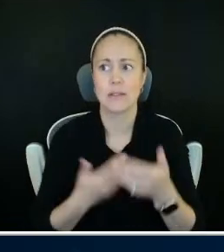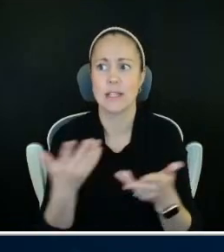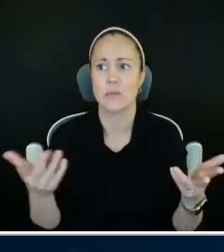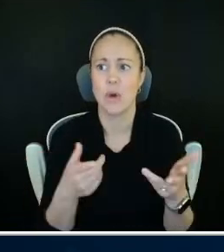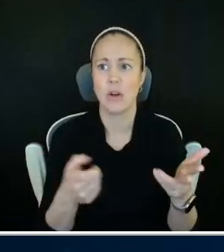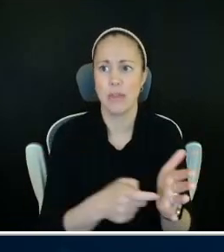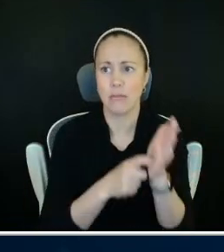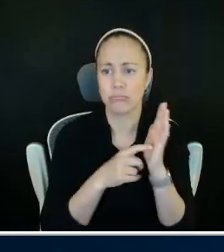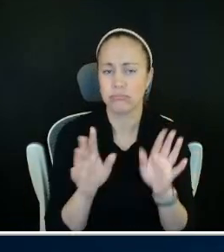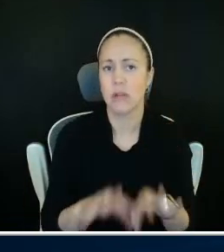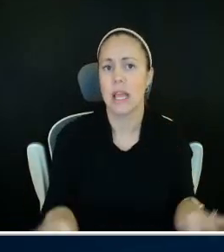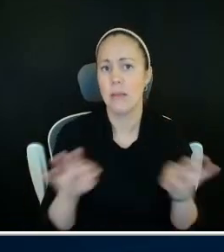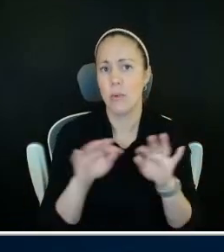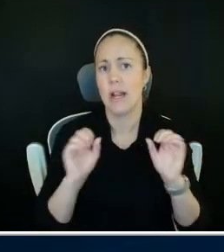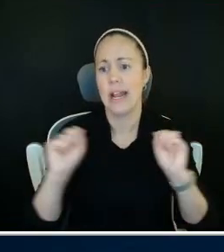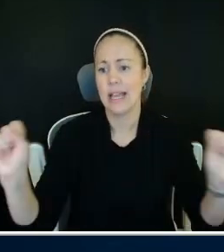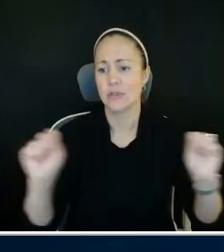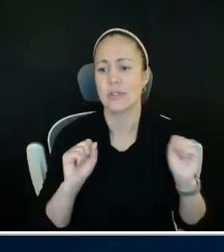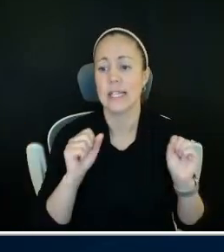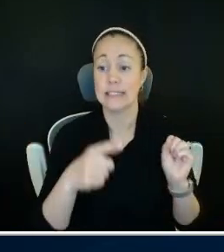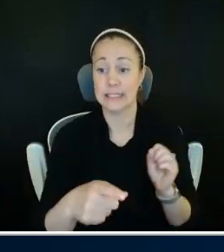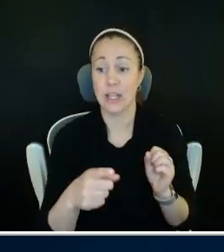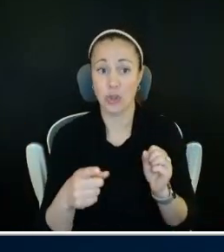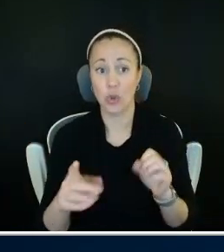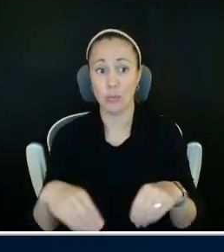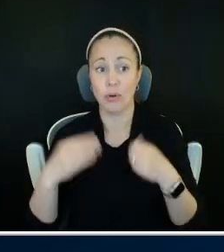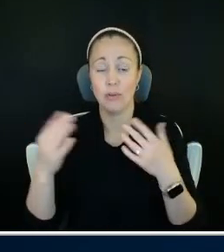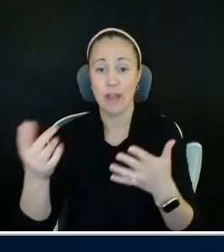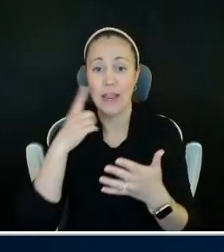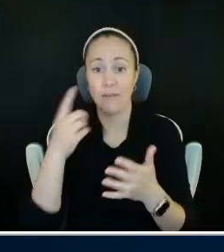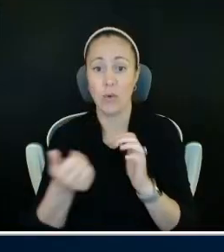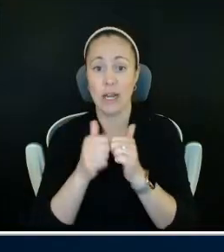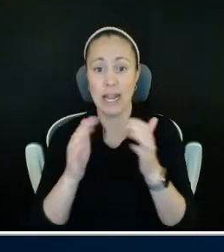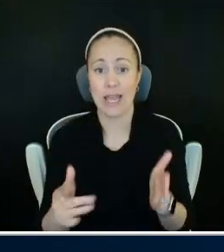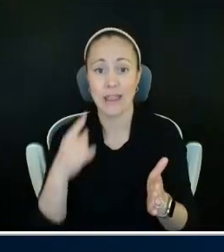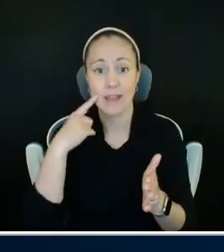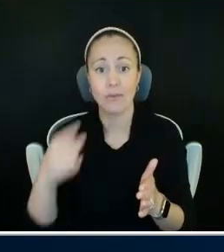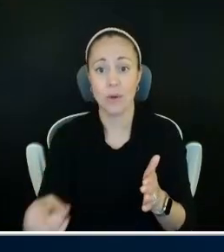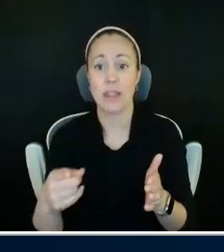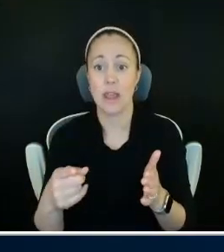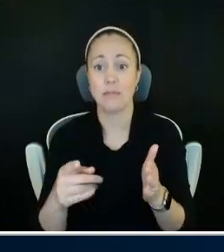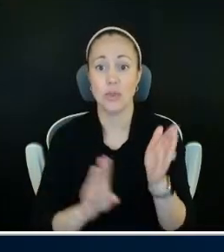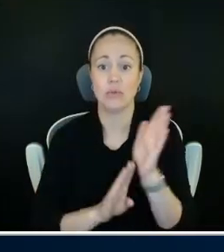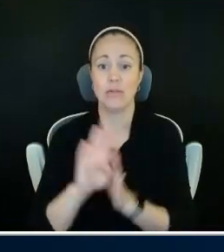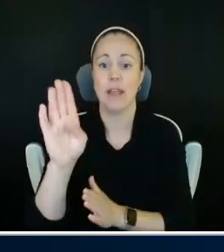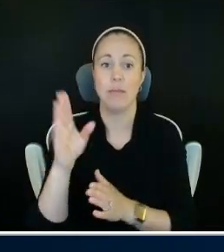an athlete do to start to build back their strength in their arm?